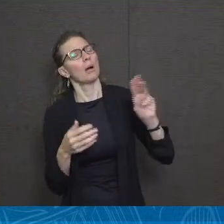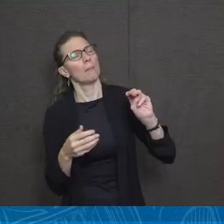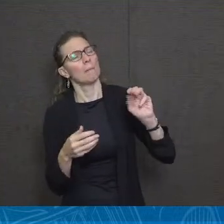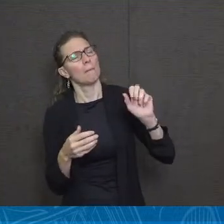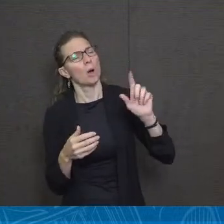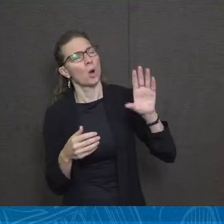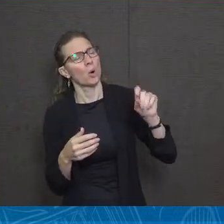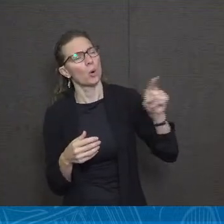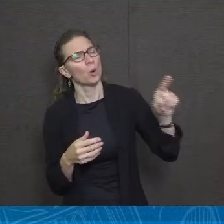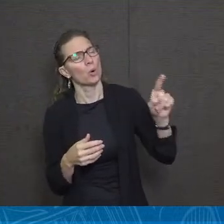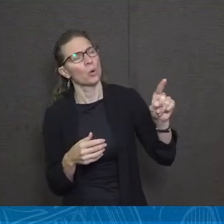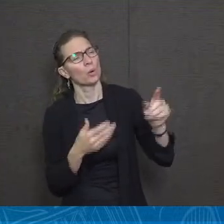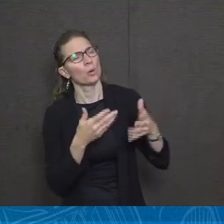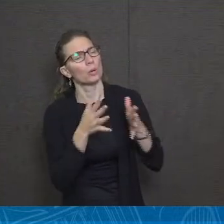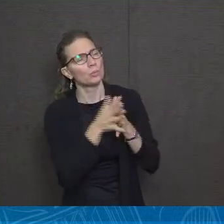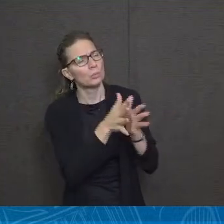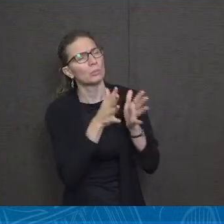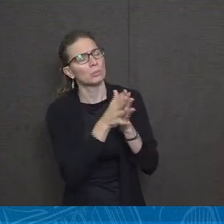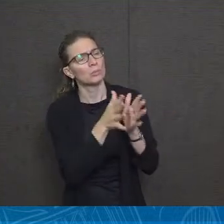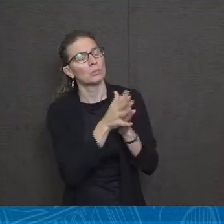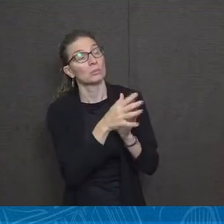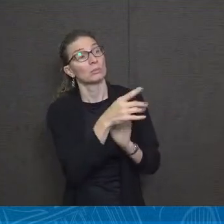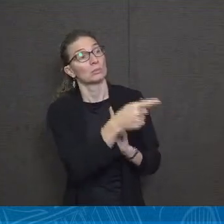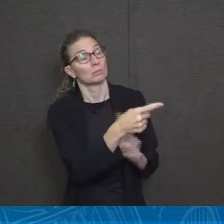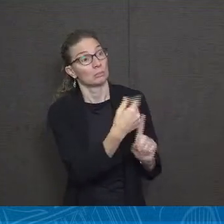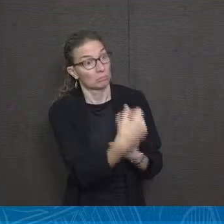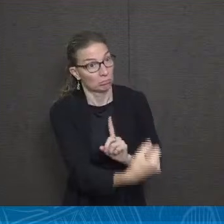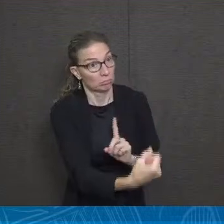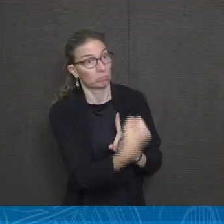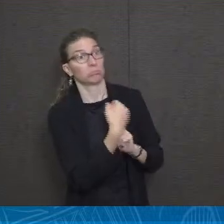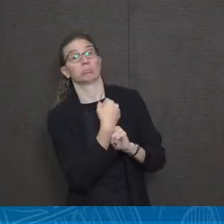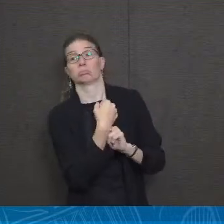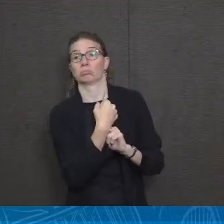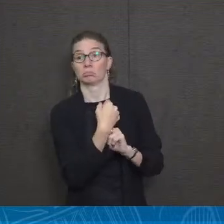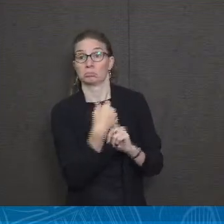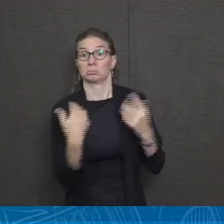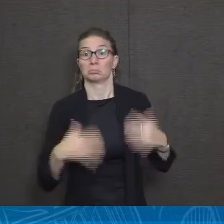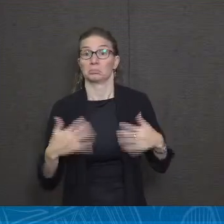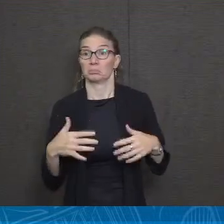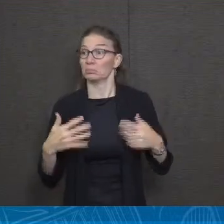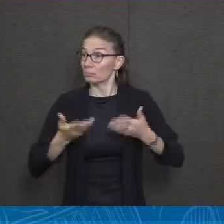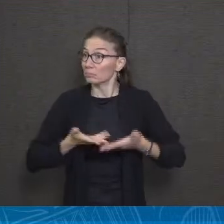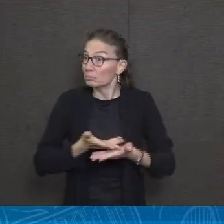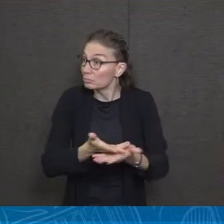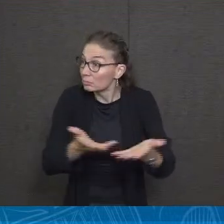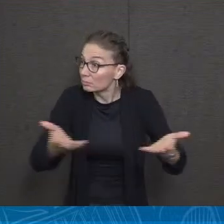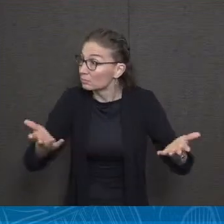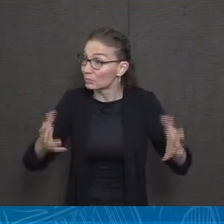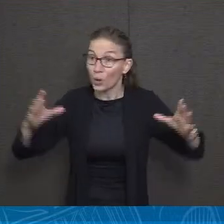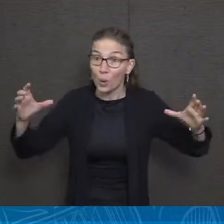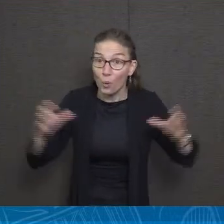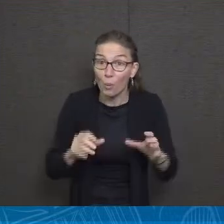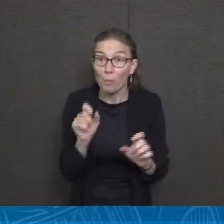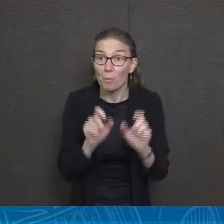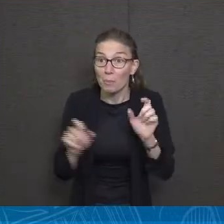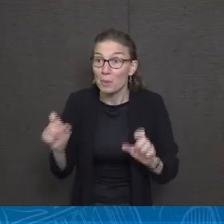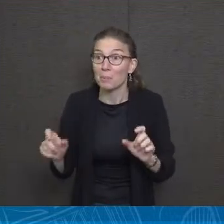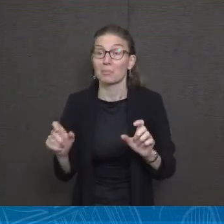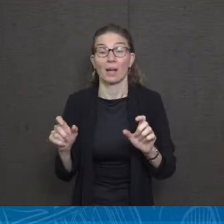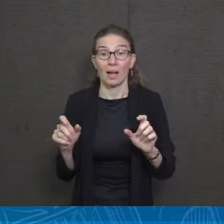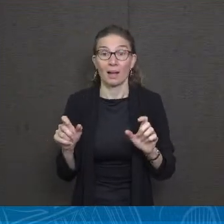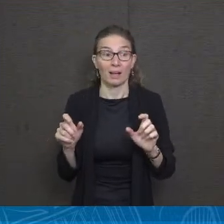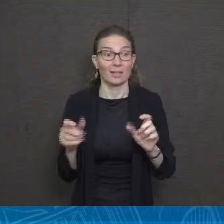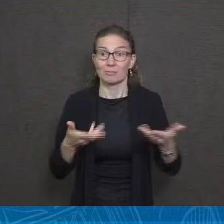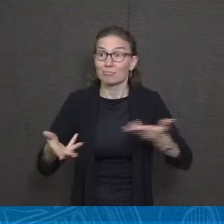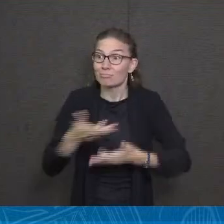really positive meeting. Here we have a group of people all discussing law, all discussing disaster law. We had a conference earlier